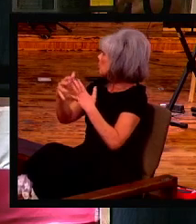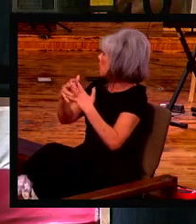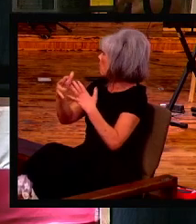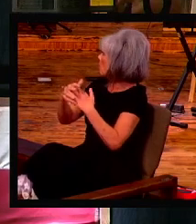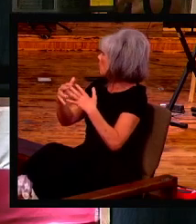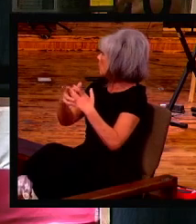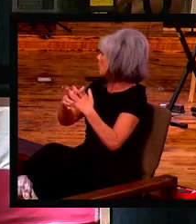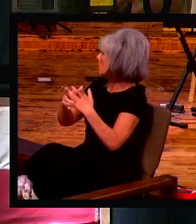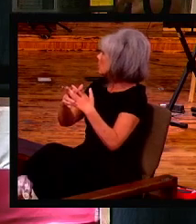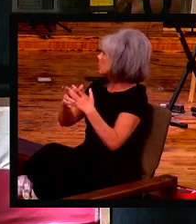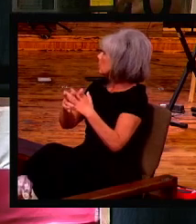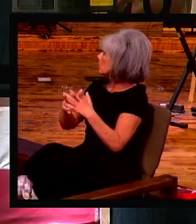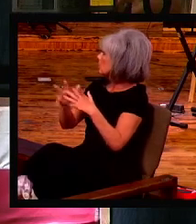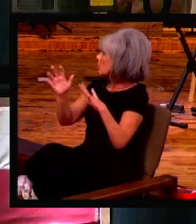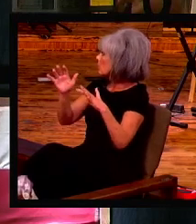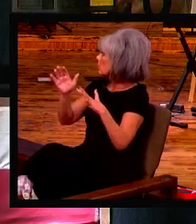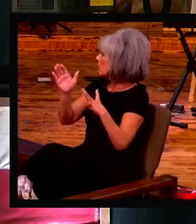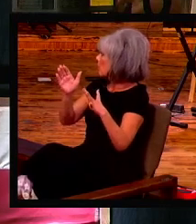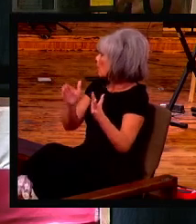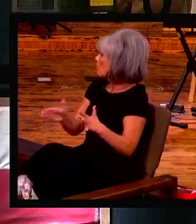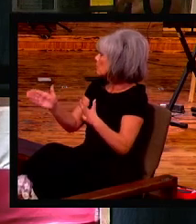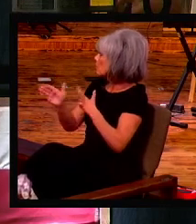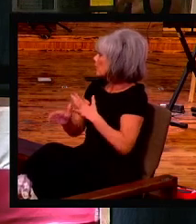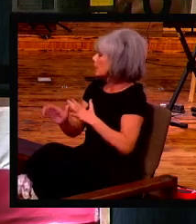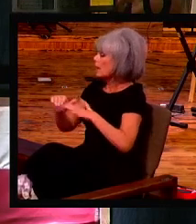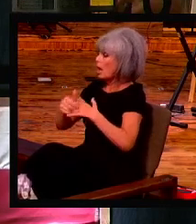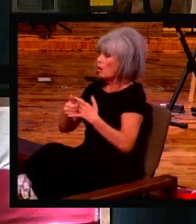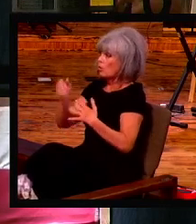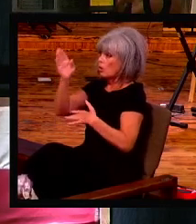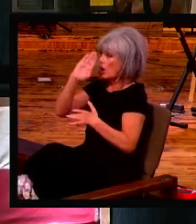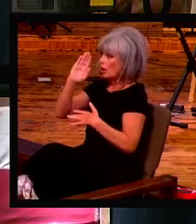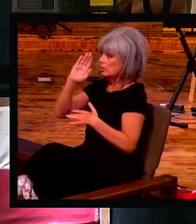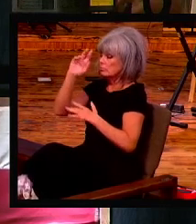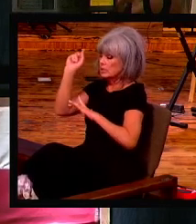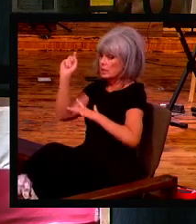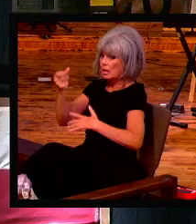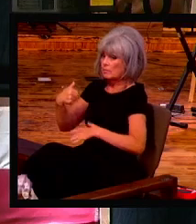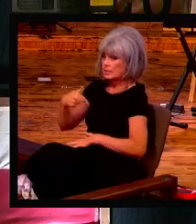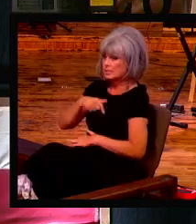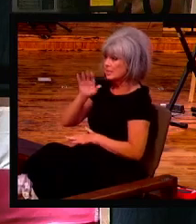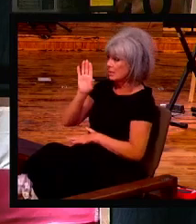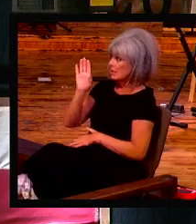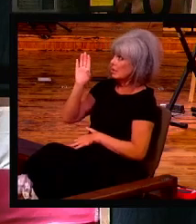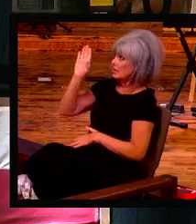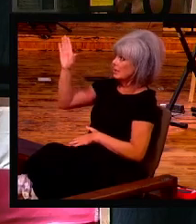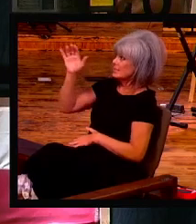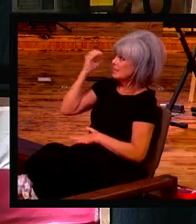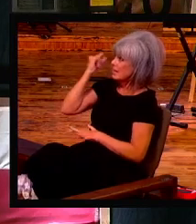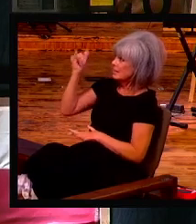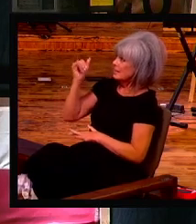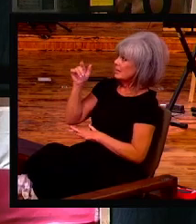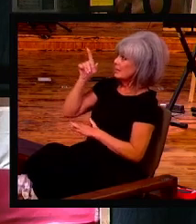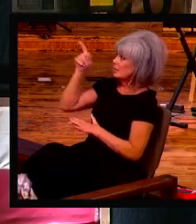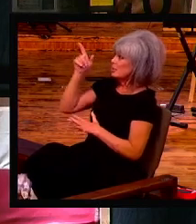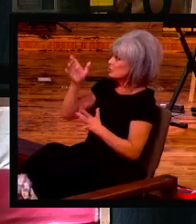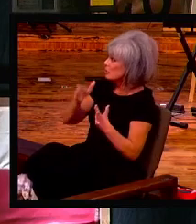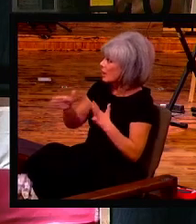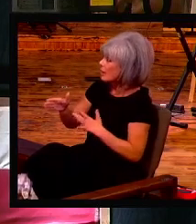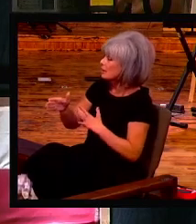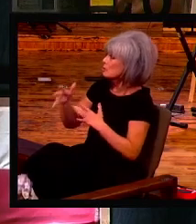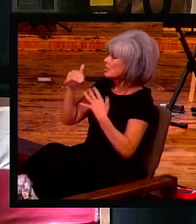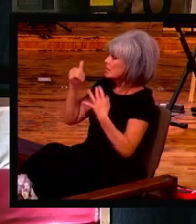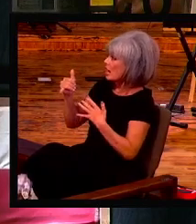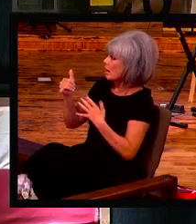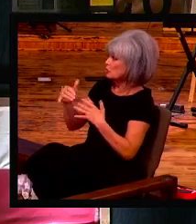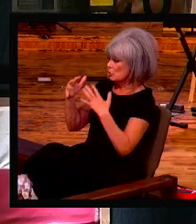do. So we get this vision from God, then it's God's idea, his strategy, but now he gives the ball to us and said, it's up to you to